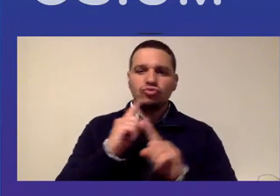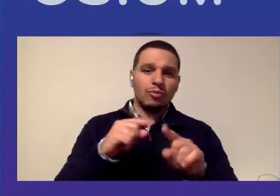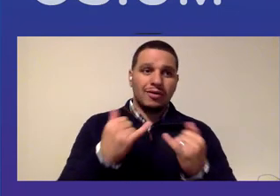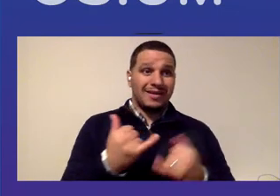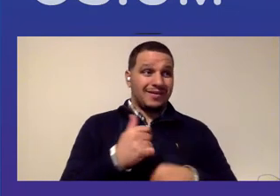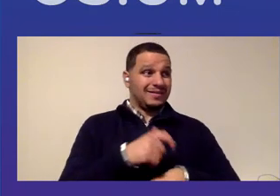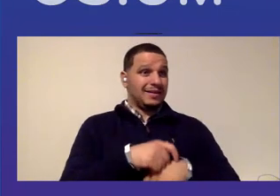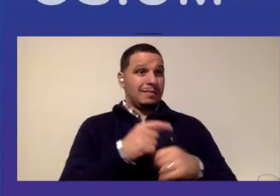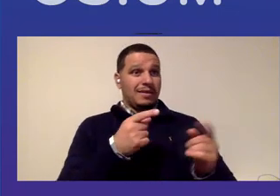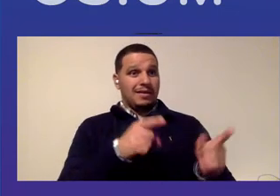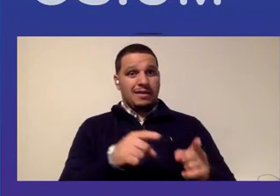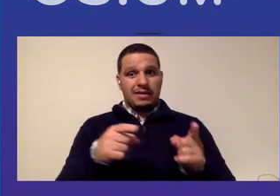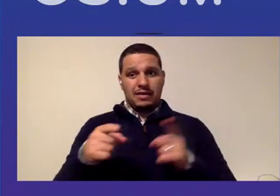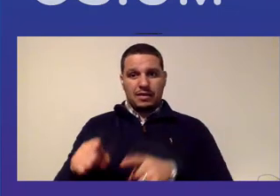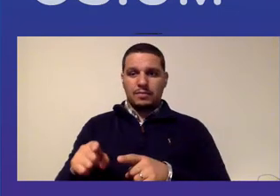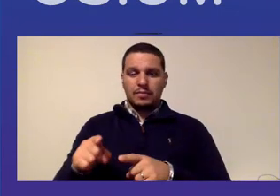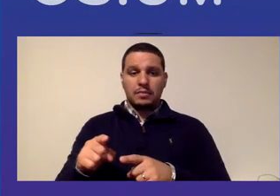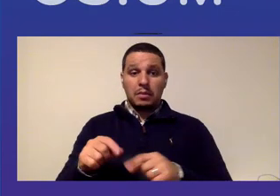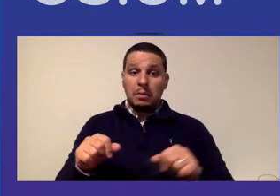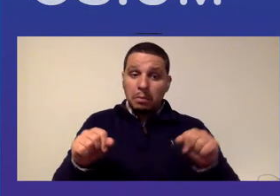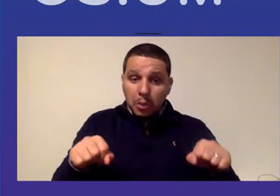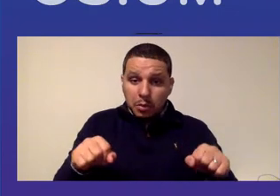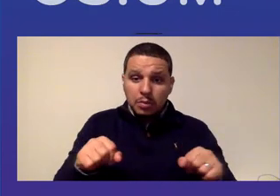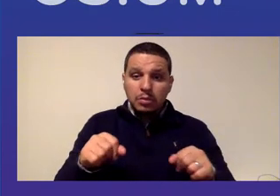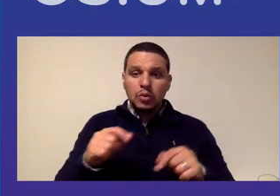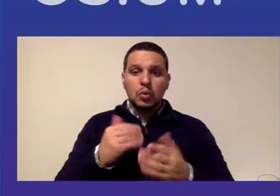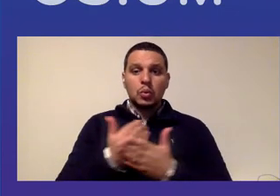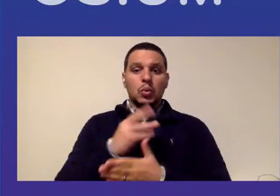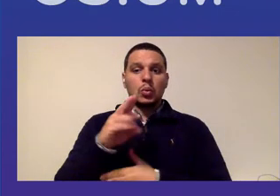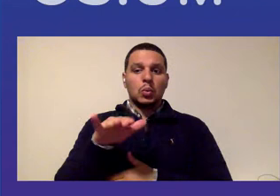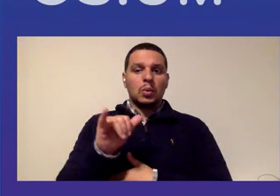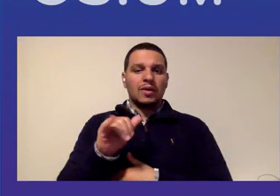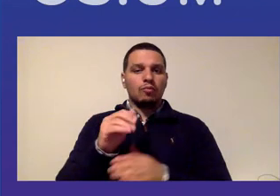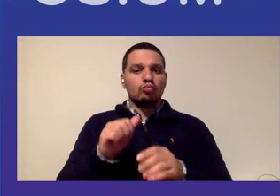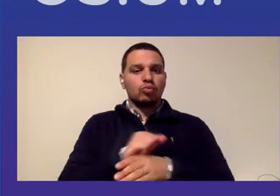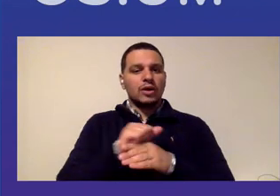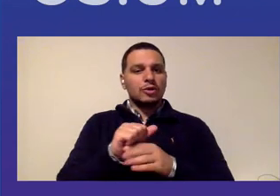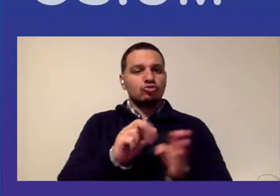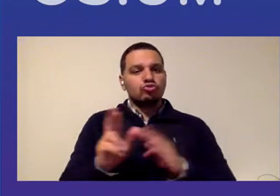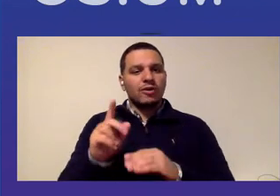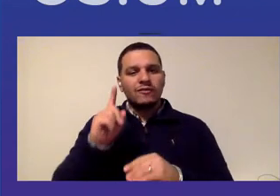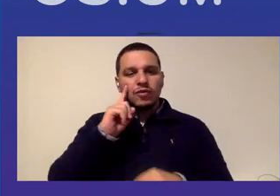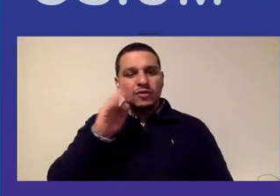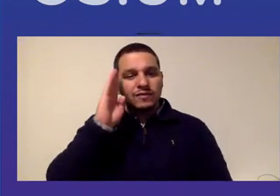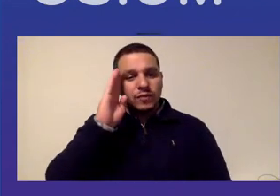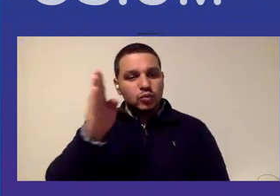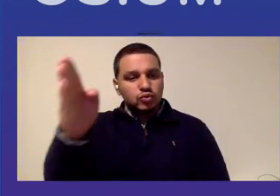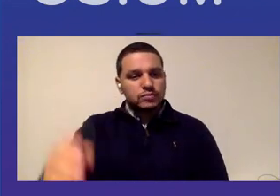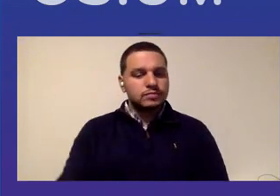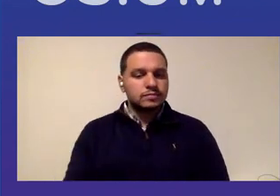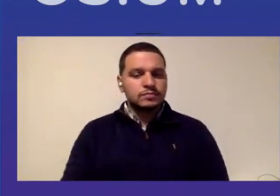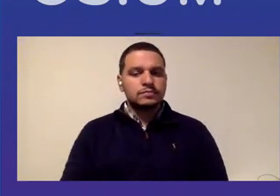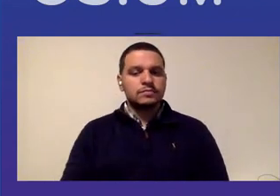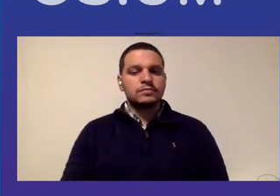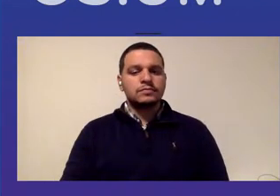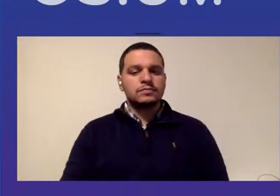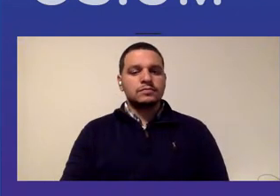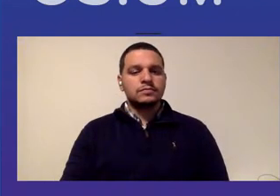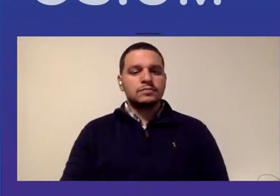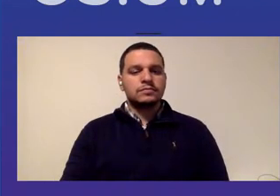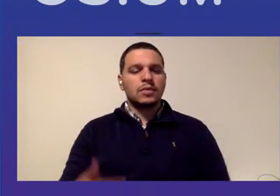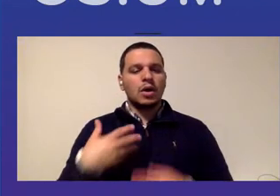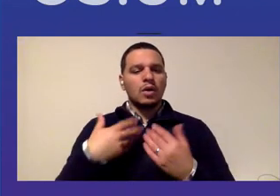and potentially as a way of practicing for the future. I want to document these various ways of